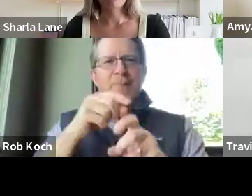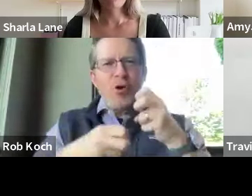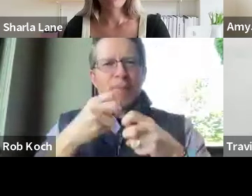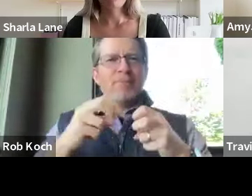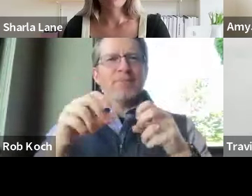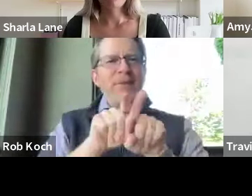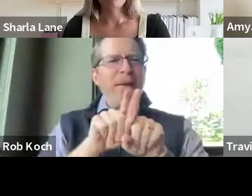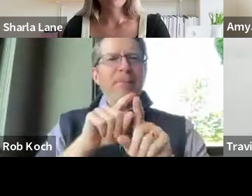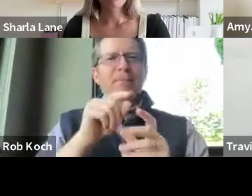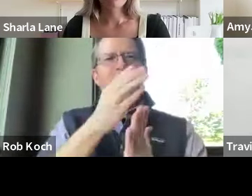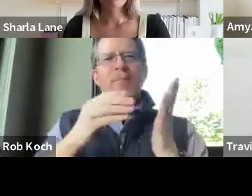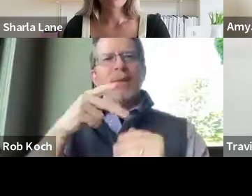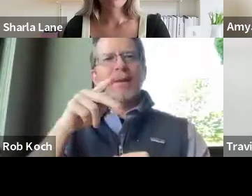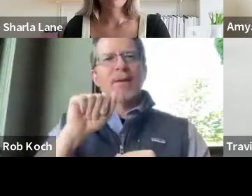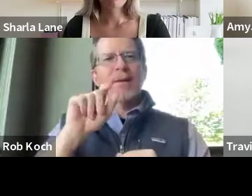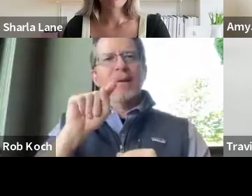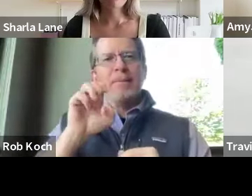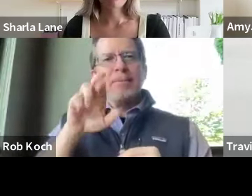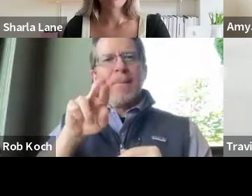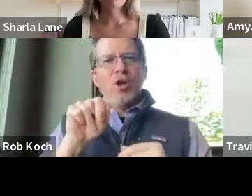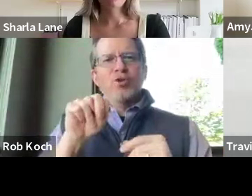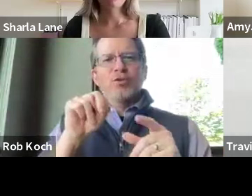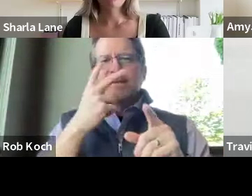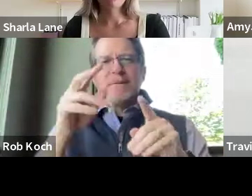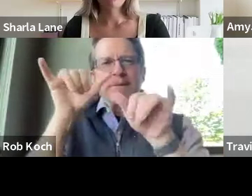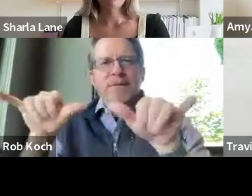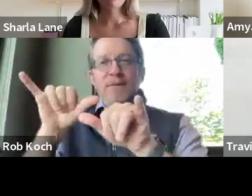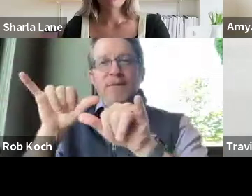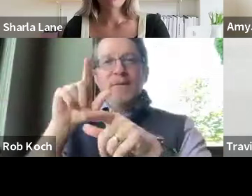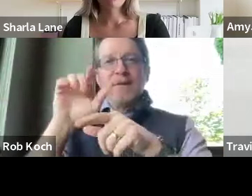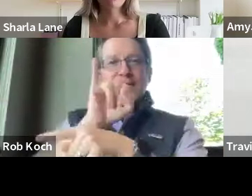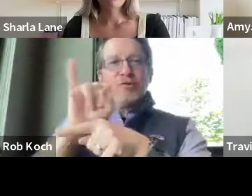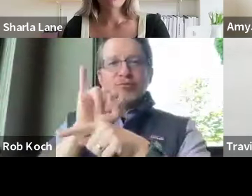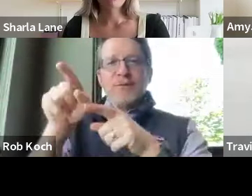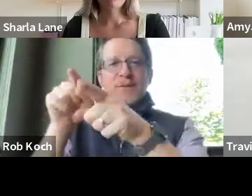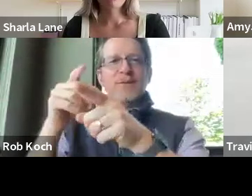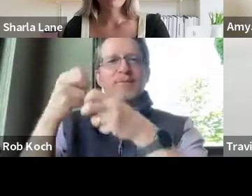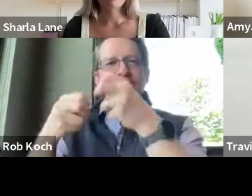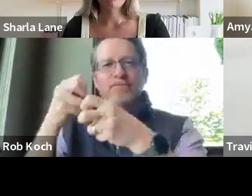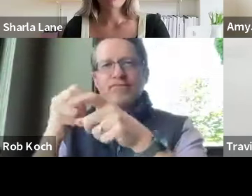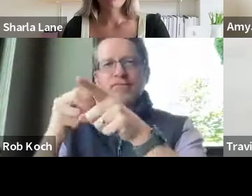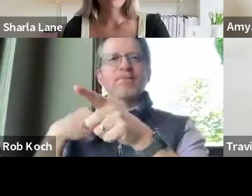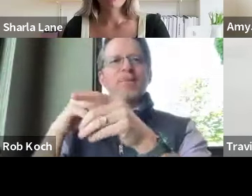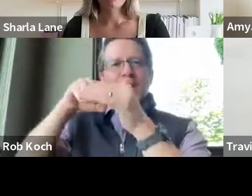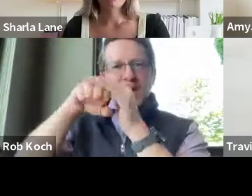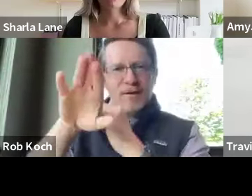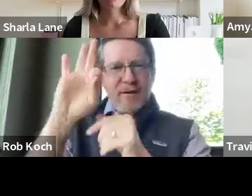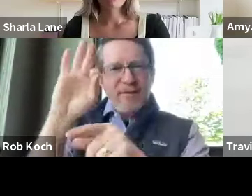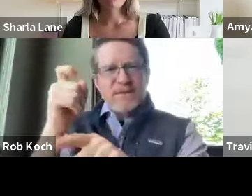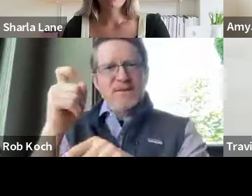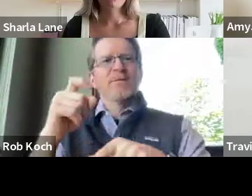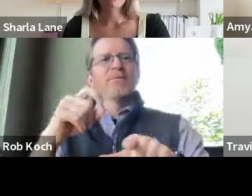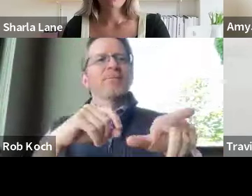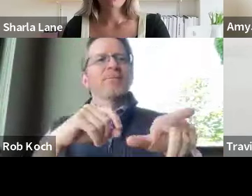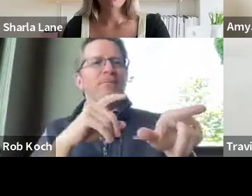this collaboration and this discussion. We all have very similar problems. We all see similar patterns within our work, within our industry. We